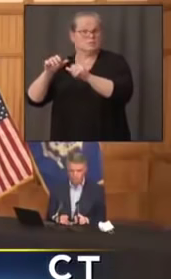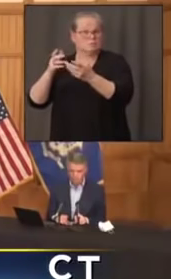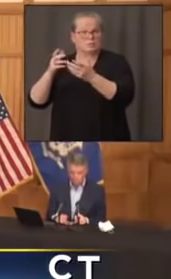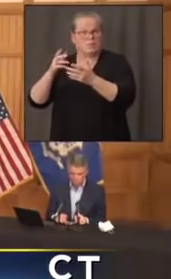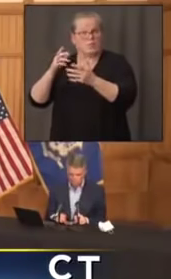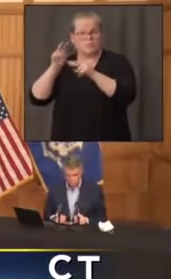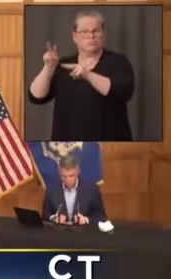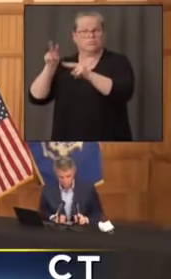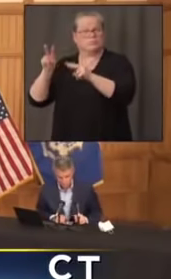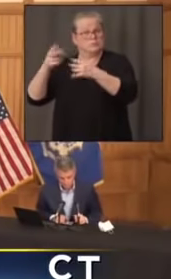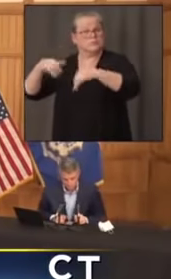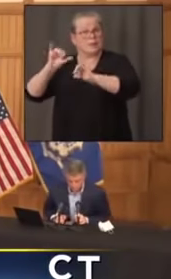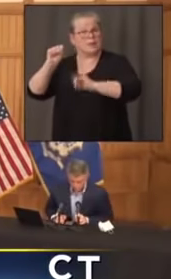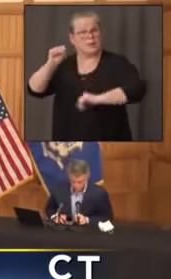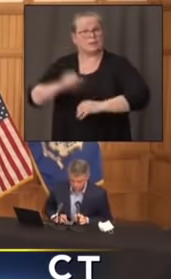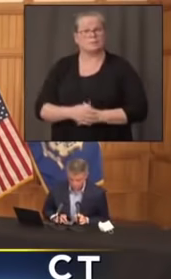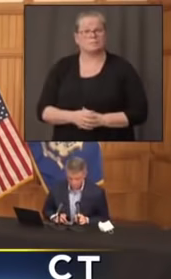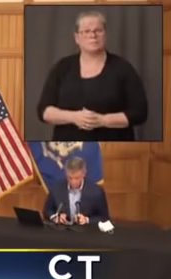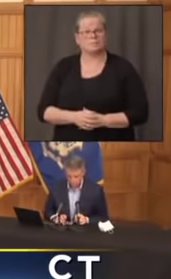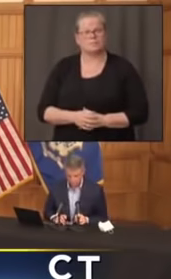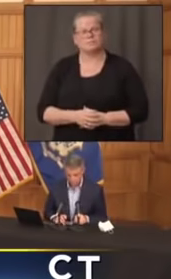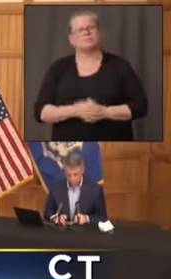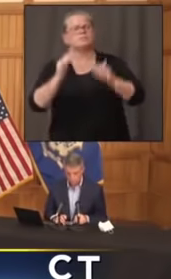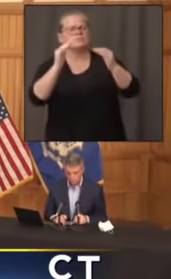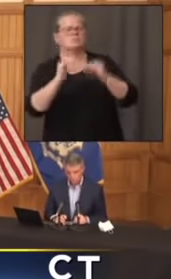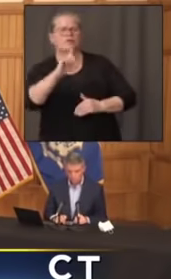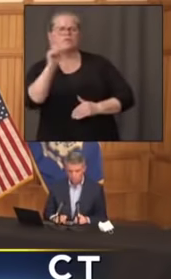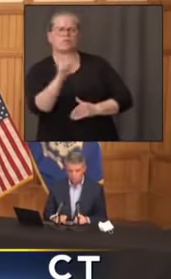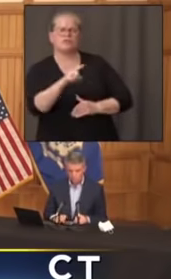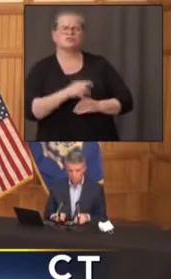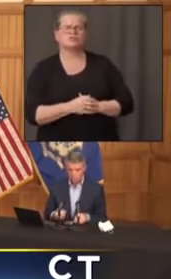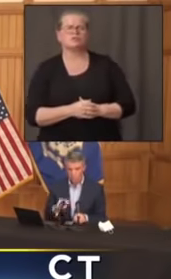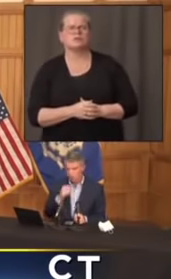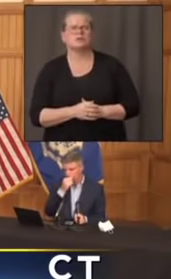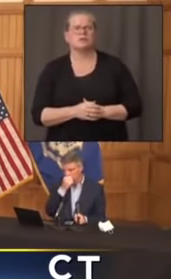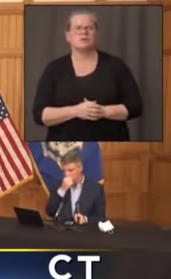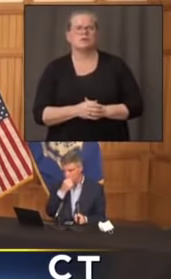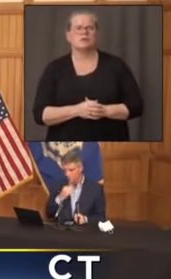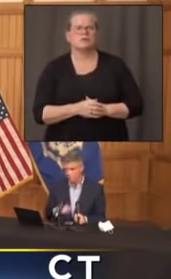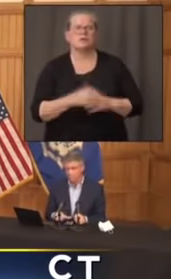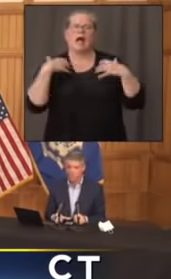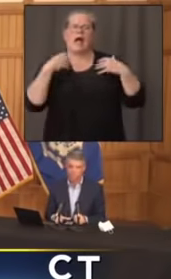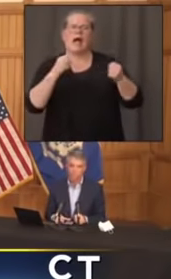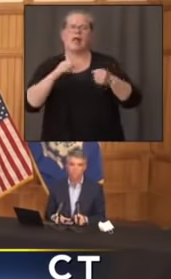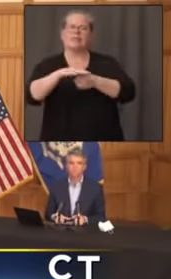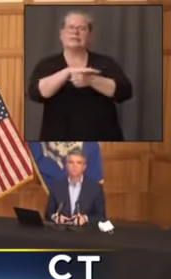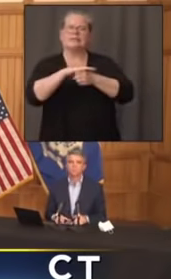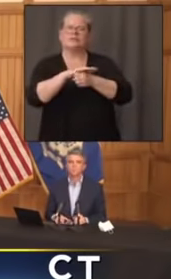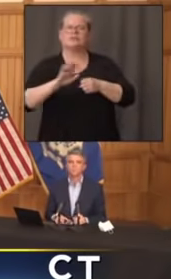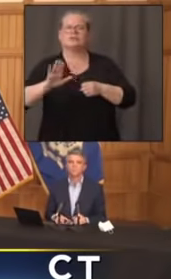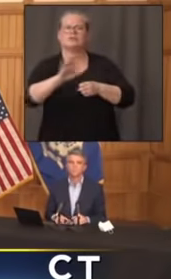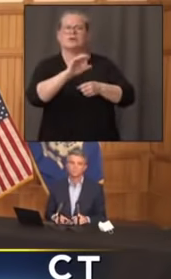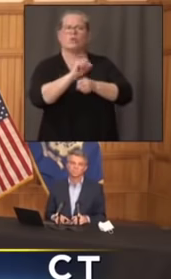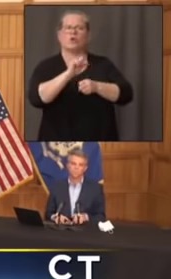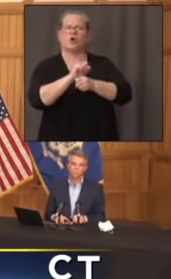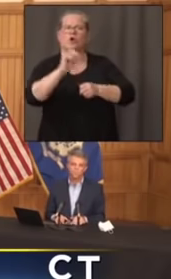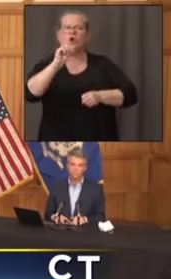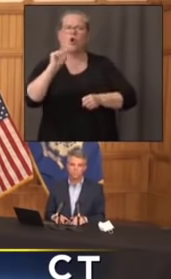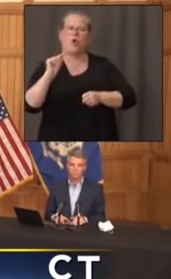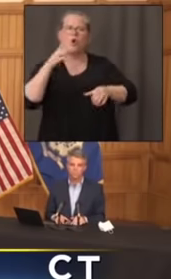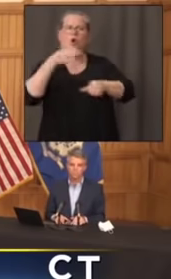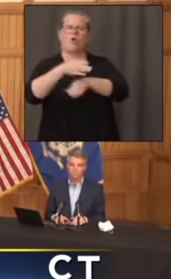And I've also gotten a question about how are health districts supposed to get reimbursed for overtime and other